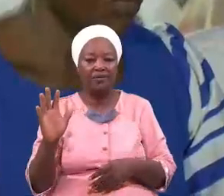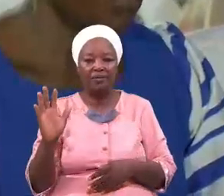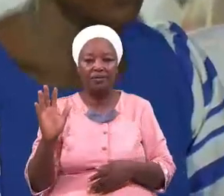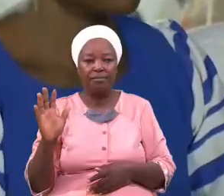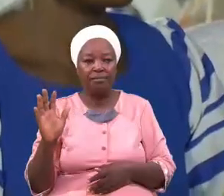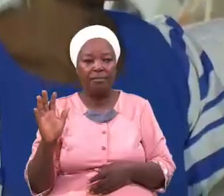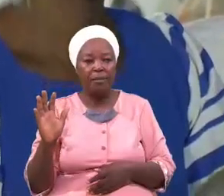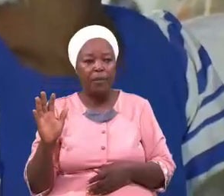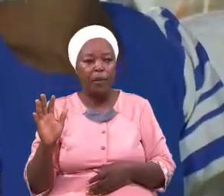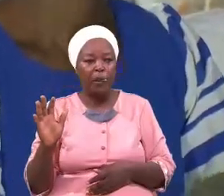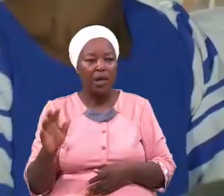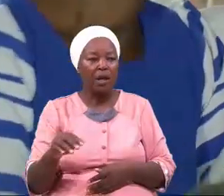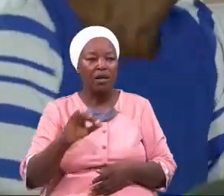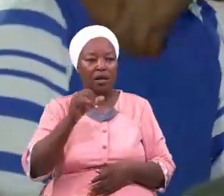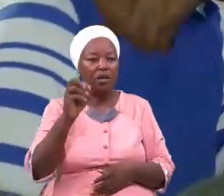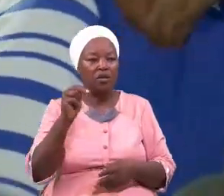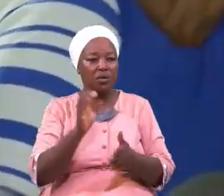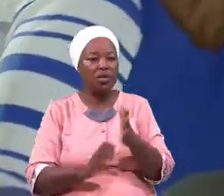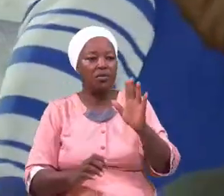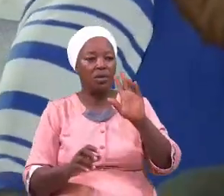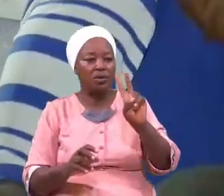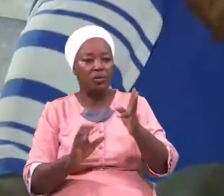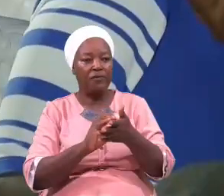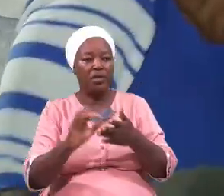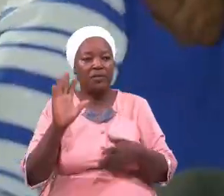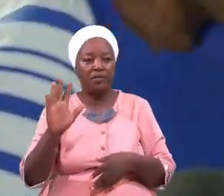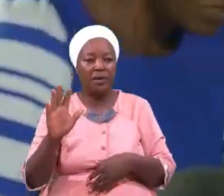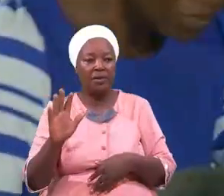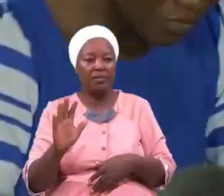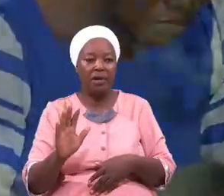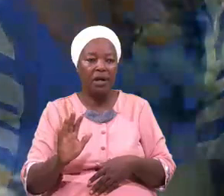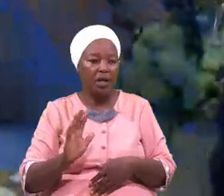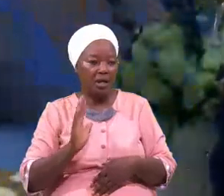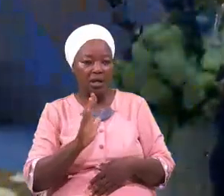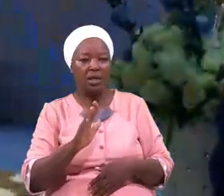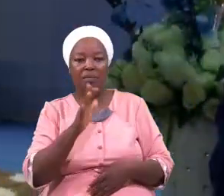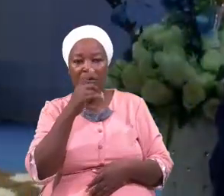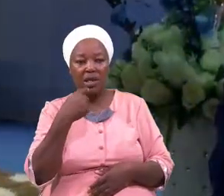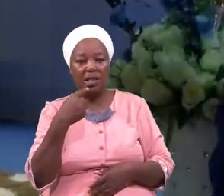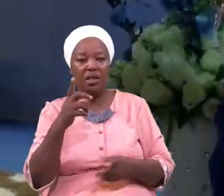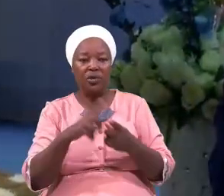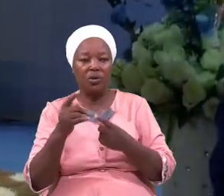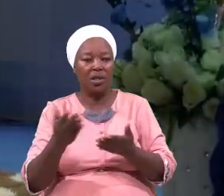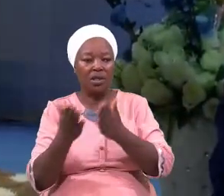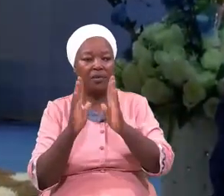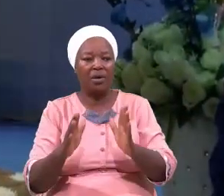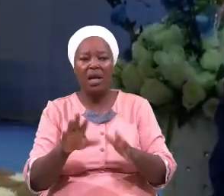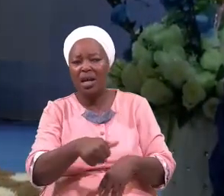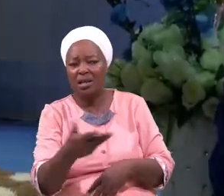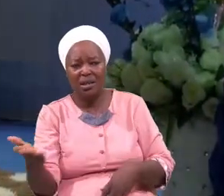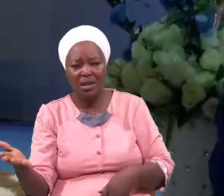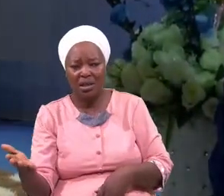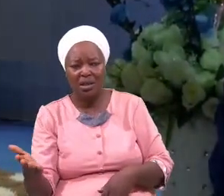5. John chapter 2 verse 5. His mother says unto the servants, whatsoever